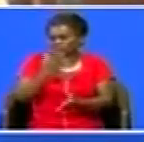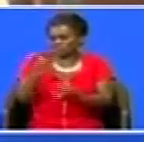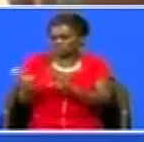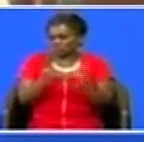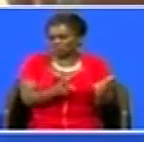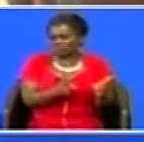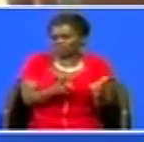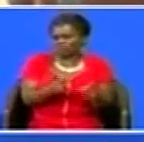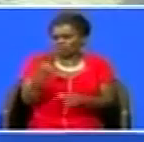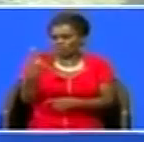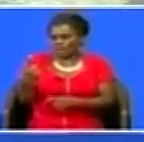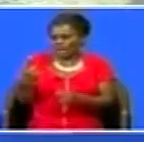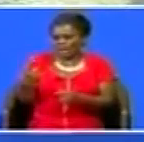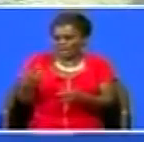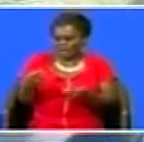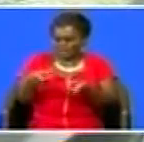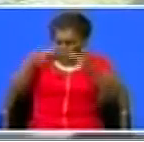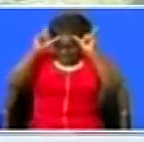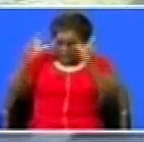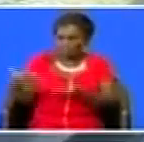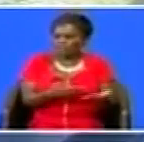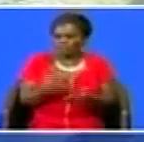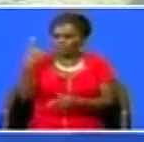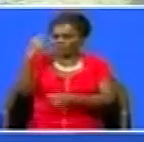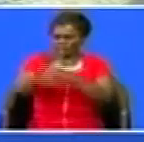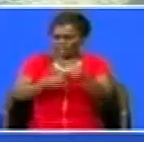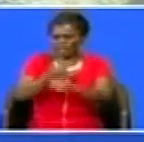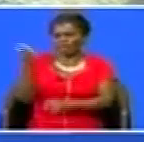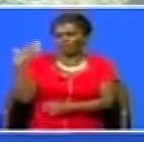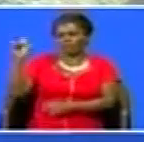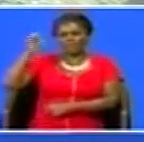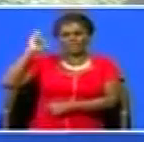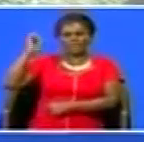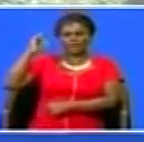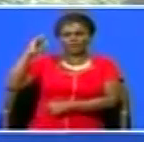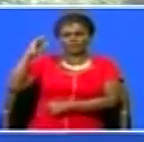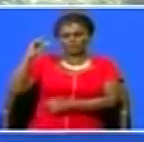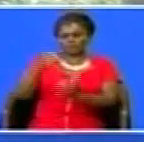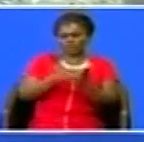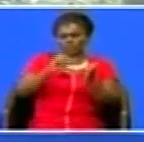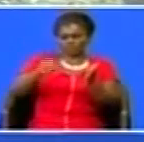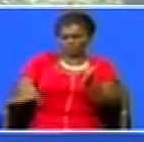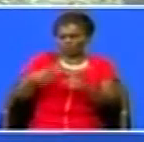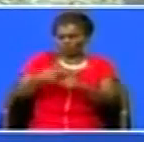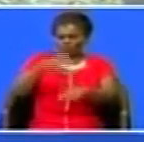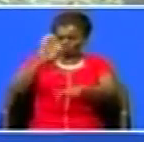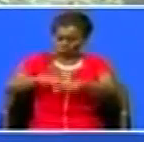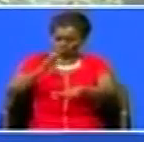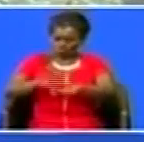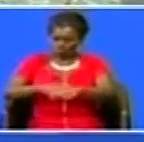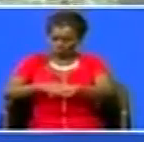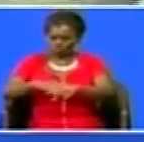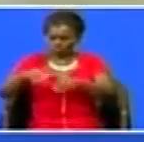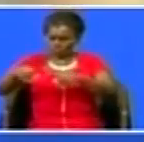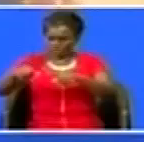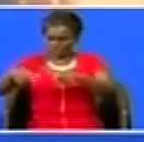normally one calf per year. According to Greg, formally, the egg is harvested from a superior breed animal,